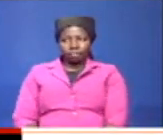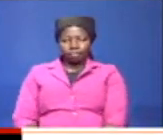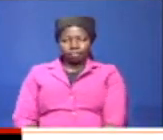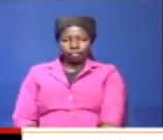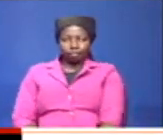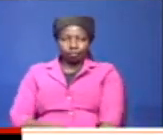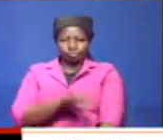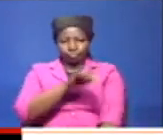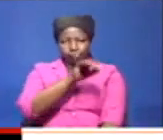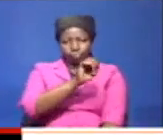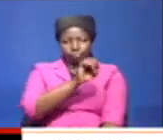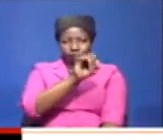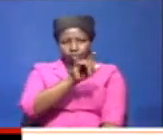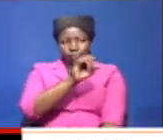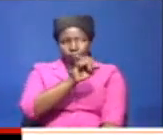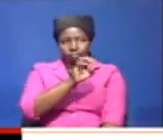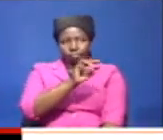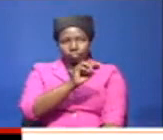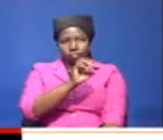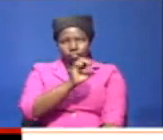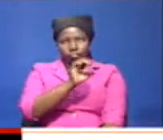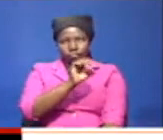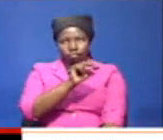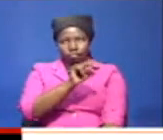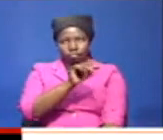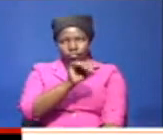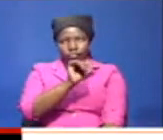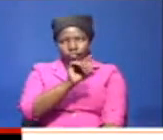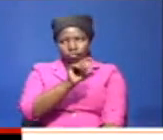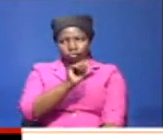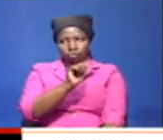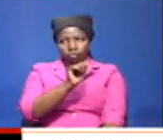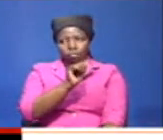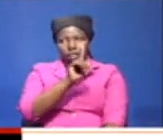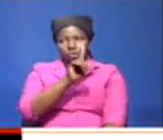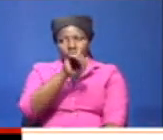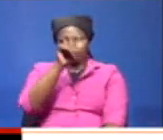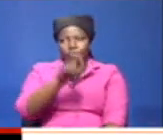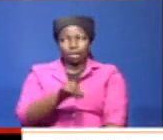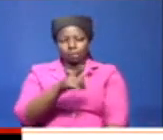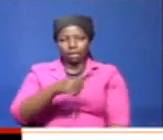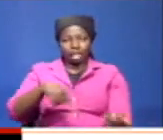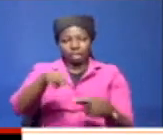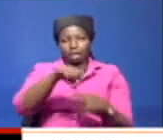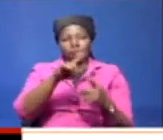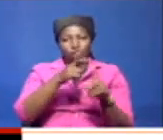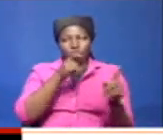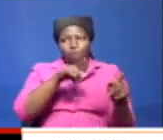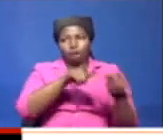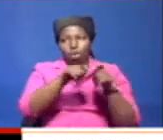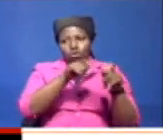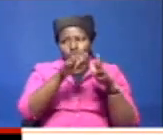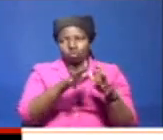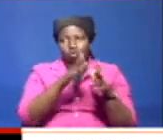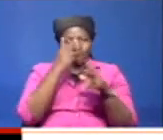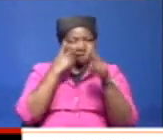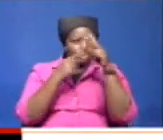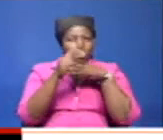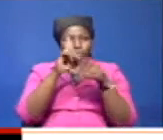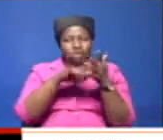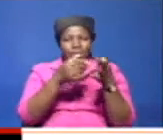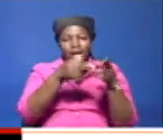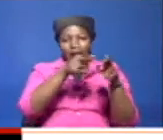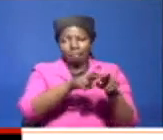Elementaita and Soisambu, and one of them had to be reversed. From a navigator's point of view, what happens then?